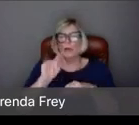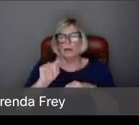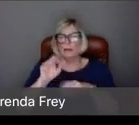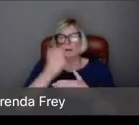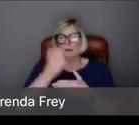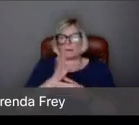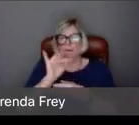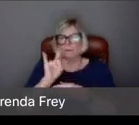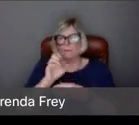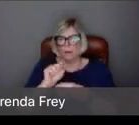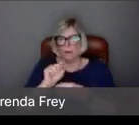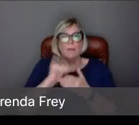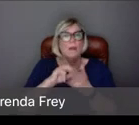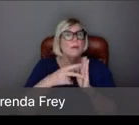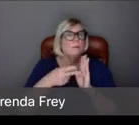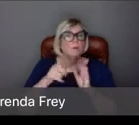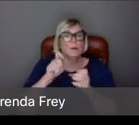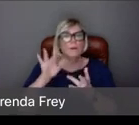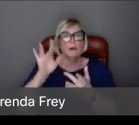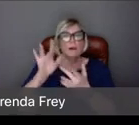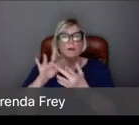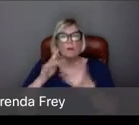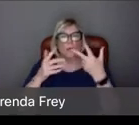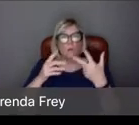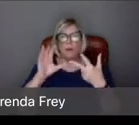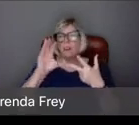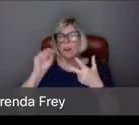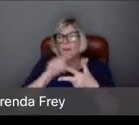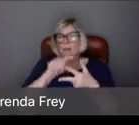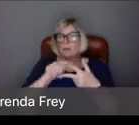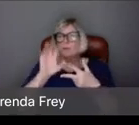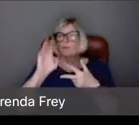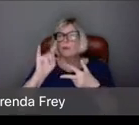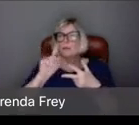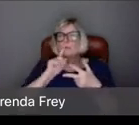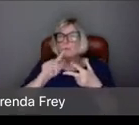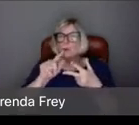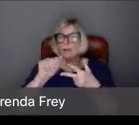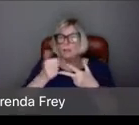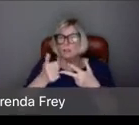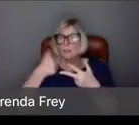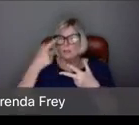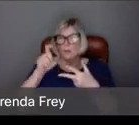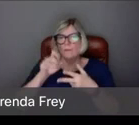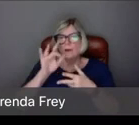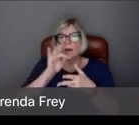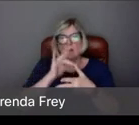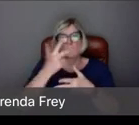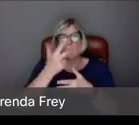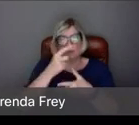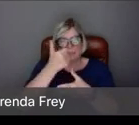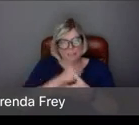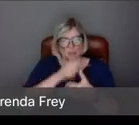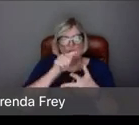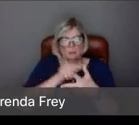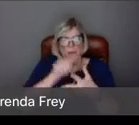freeze. That means that you have to contact the 3 credit reporting agencies. I'm not sure if you can, I think you have to contact 3 separately.